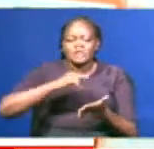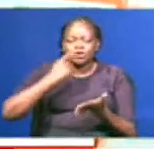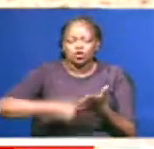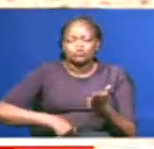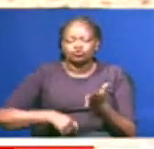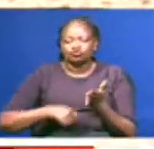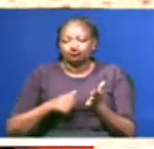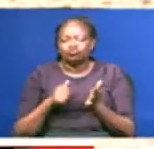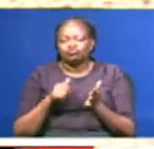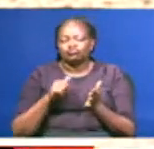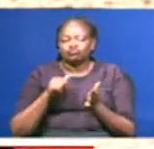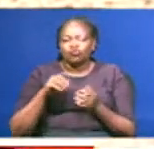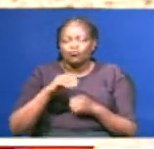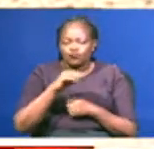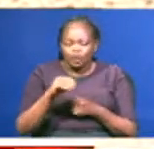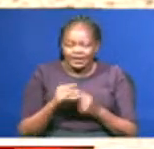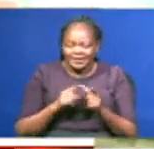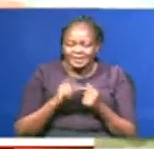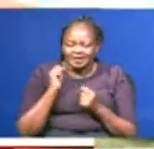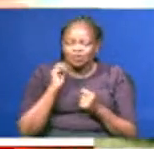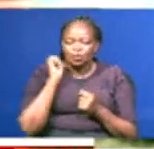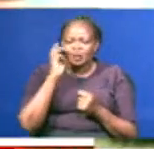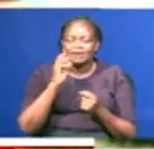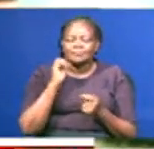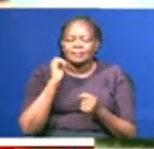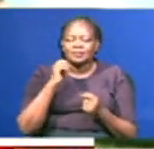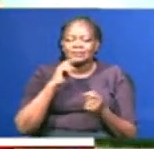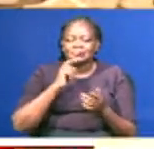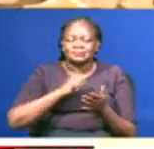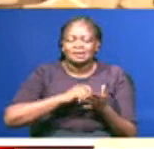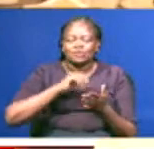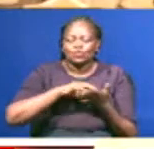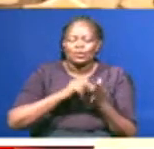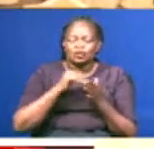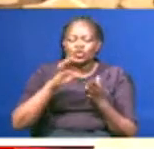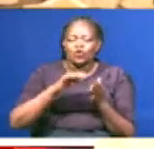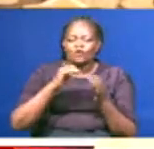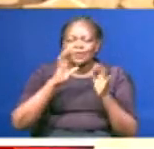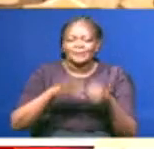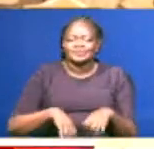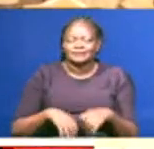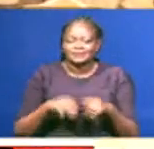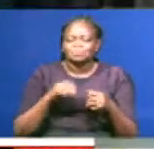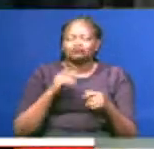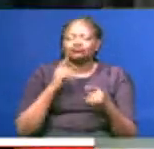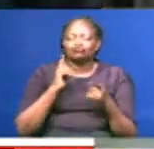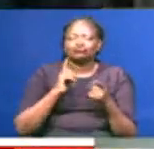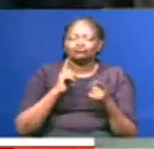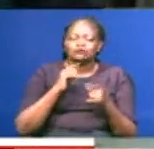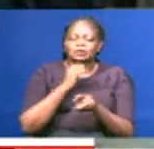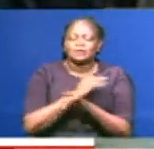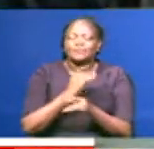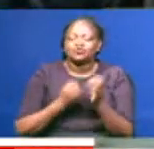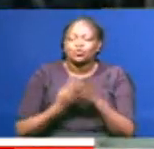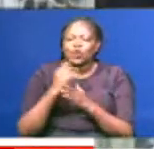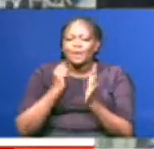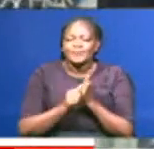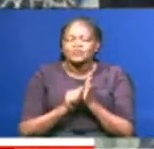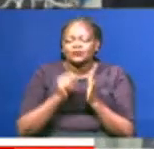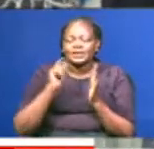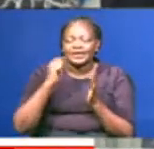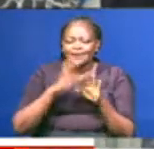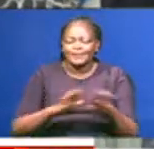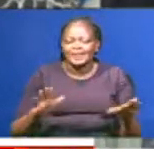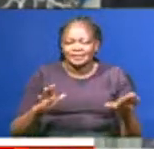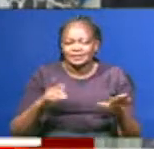products, Kenya will next month sign contracts with local farmers in Zambia to grow maize exclusively for the Kenyan market. Because